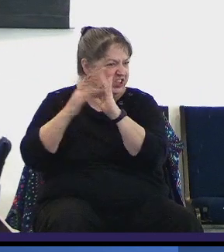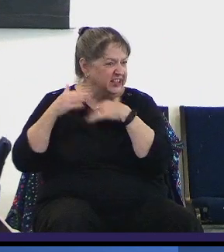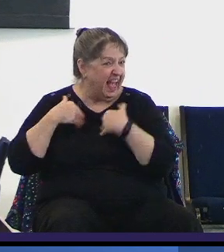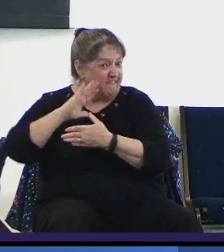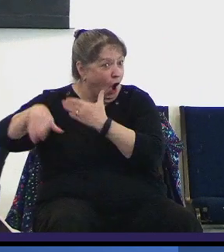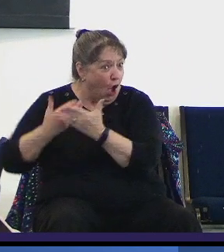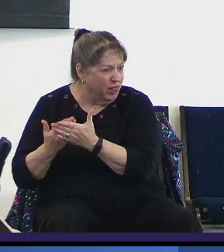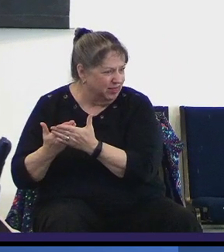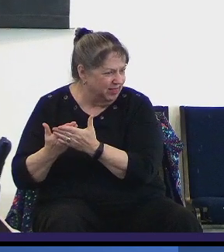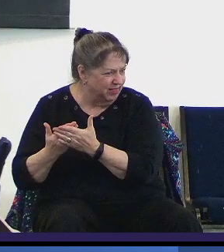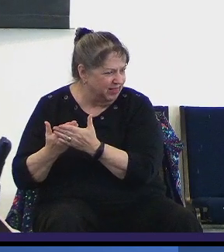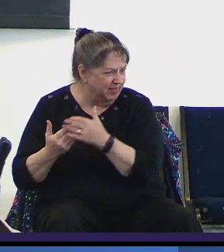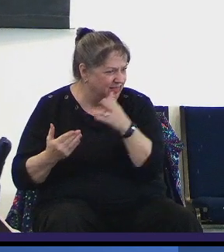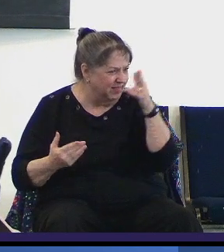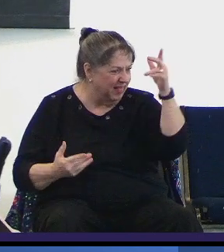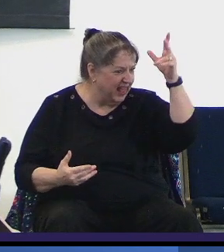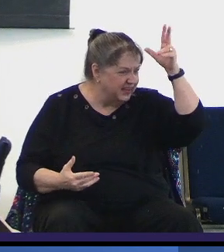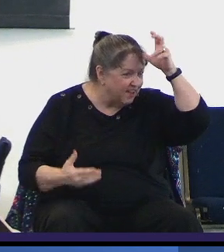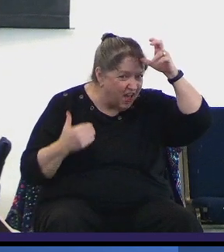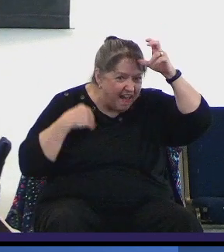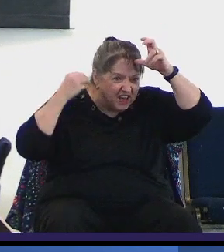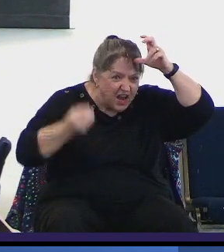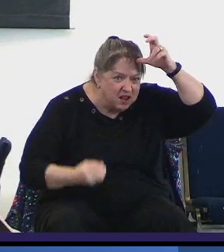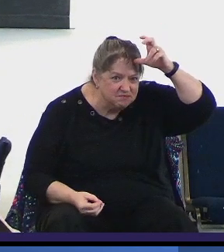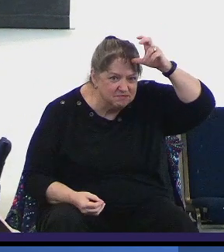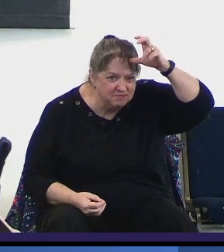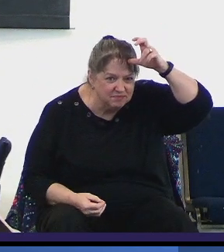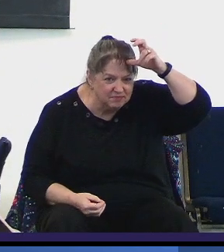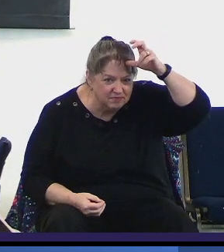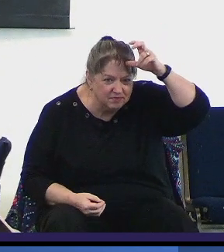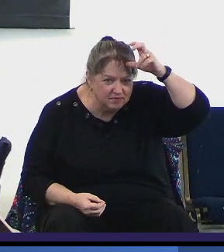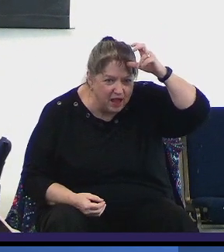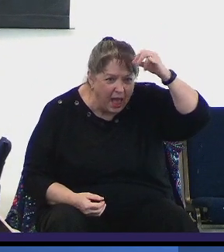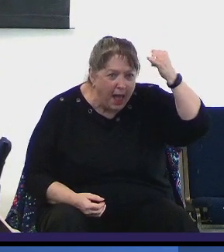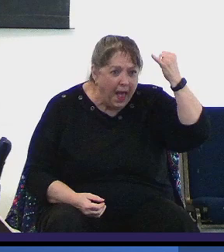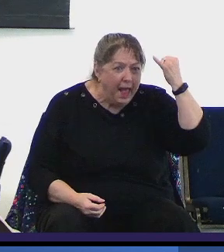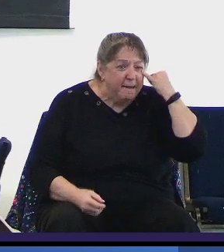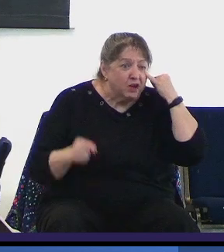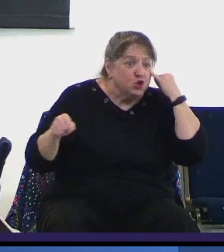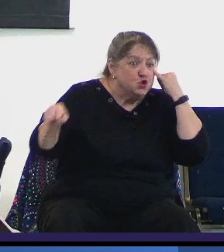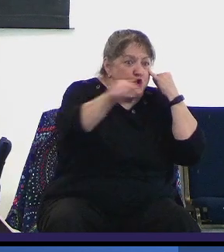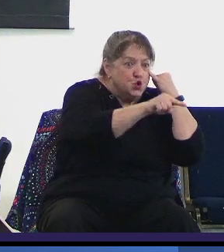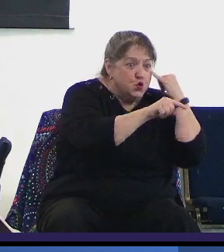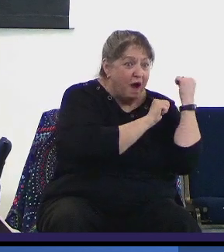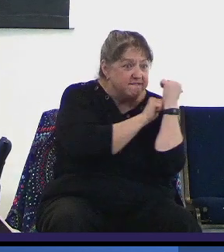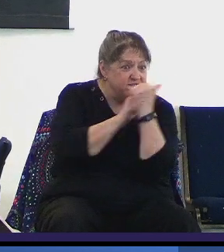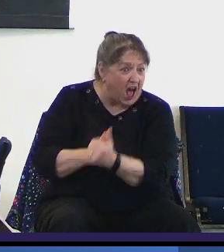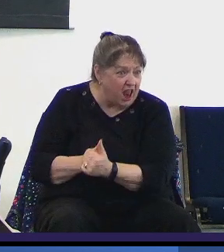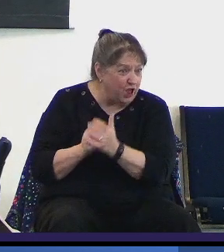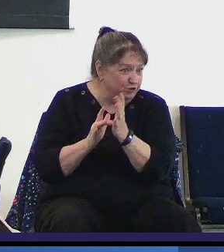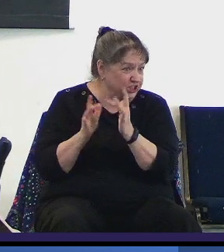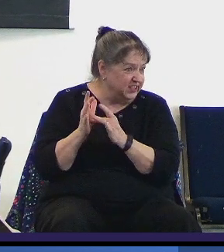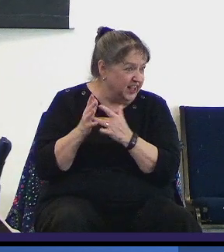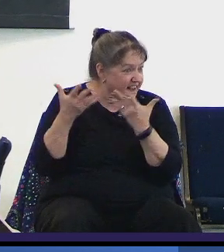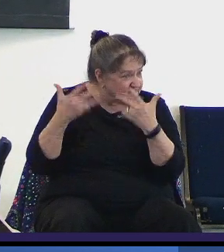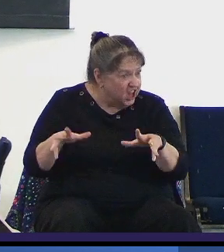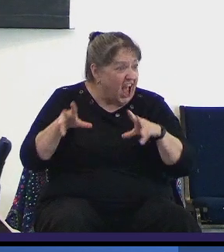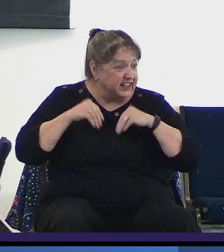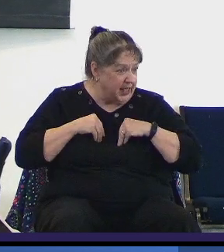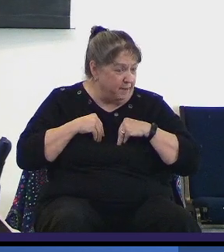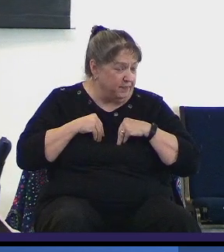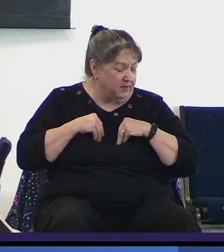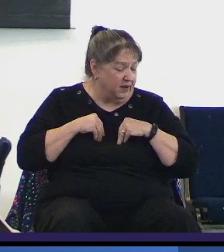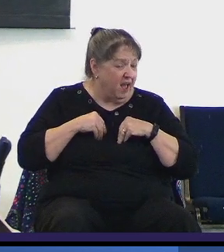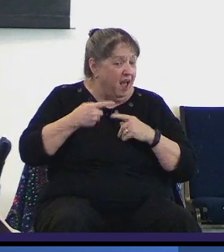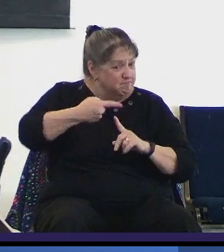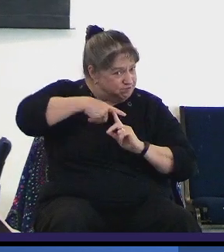their faith in him. That means that if you're a child of God today, there is no spiritual attack by the enemy that can come against